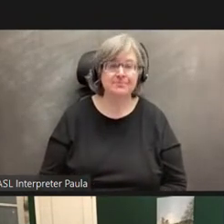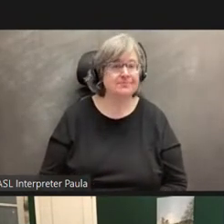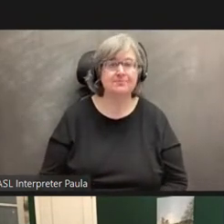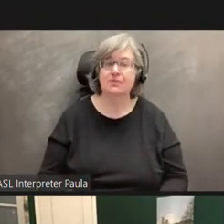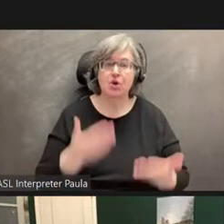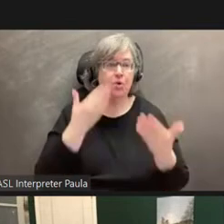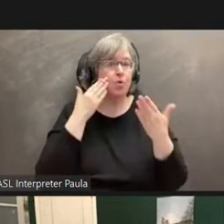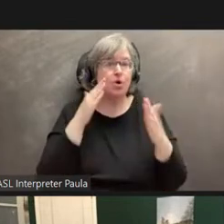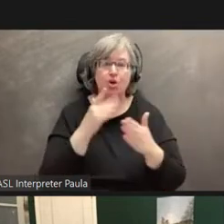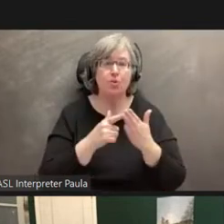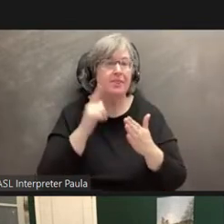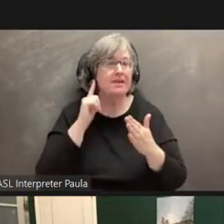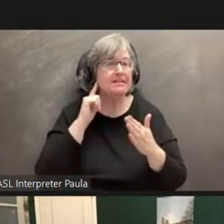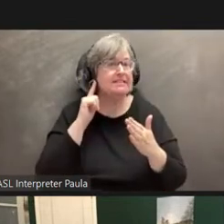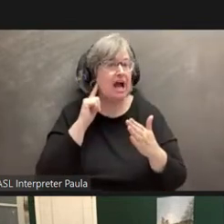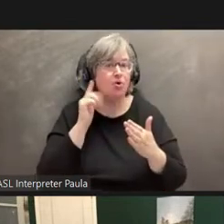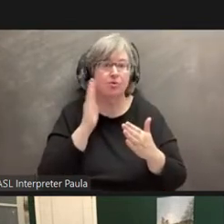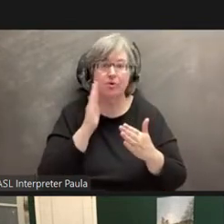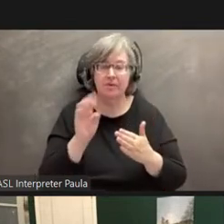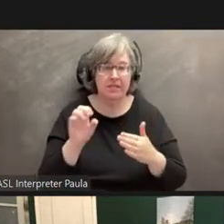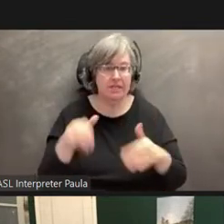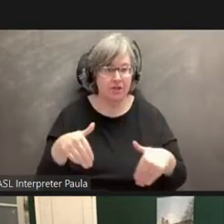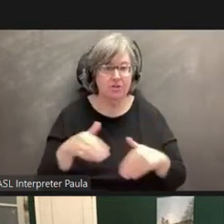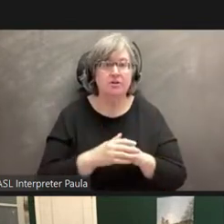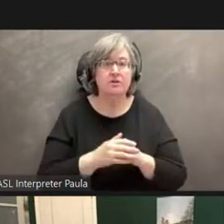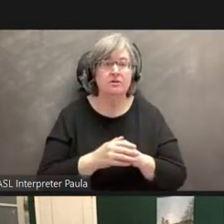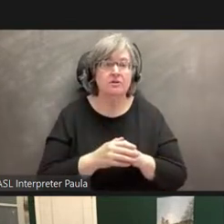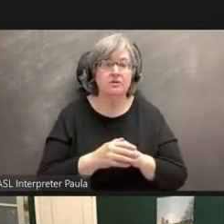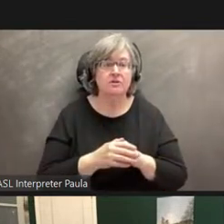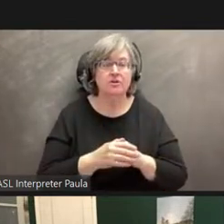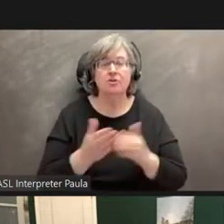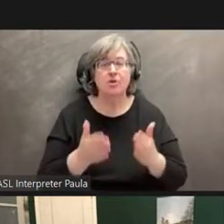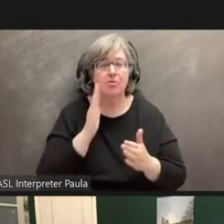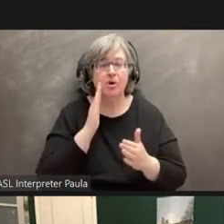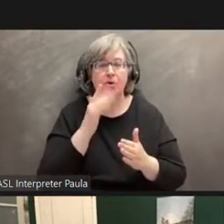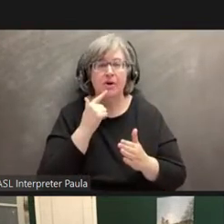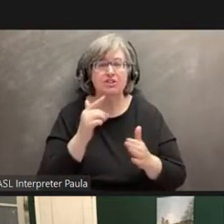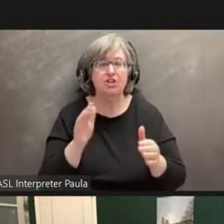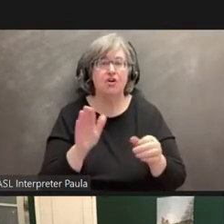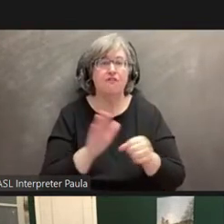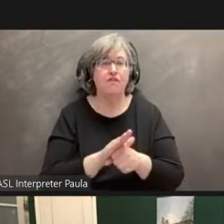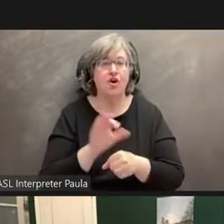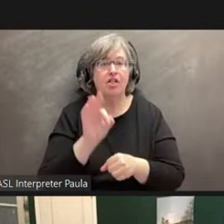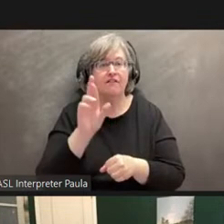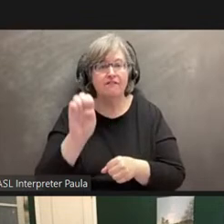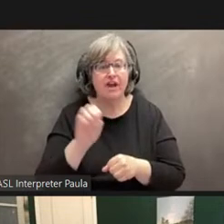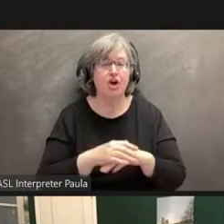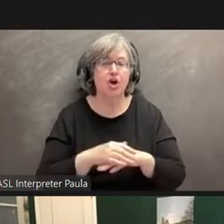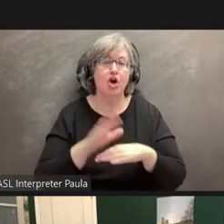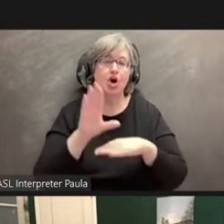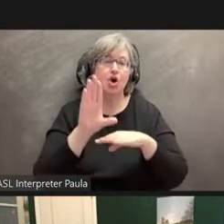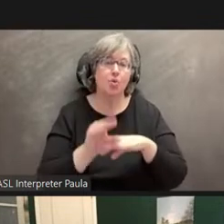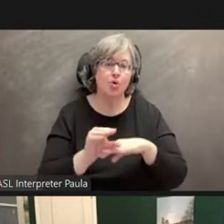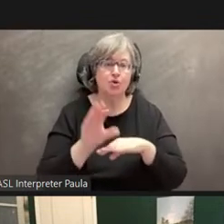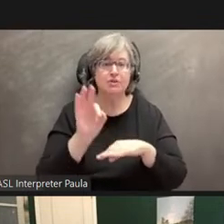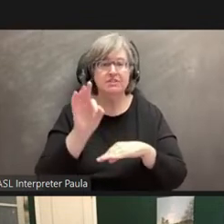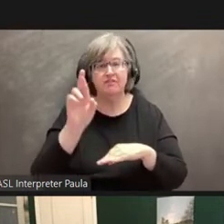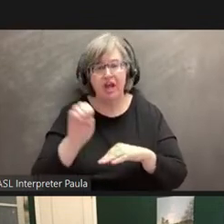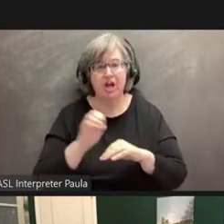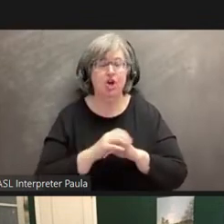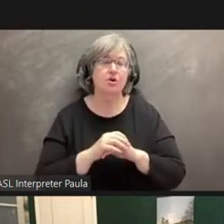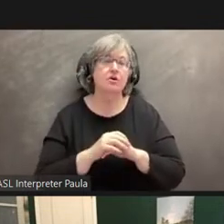know what the sounds are going to be and what the would probably just indicate a full fare payment or a reduced fare payment